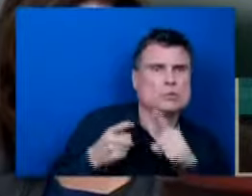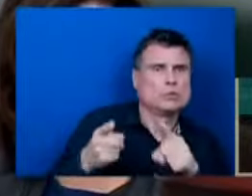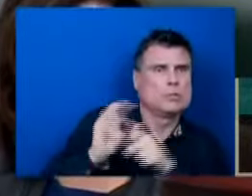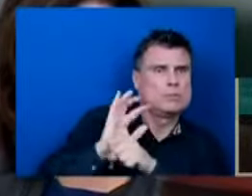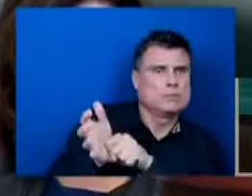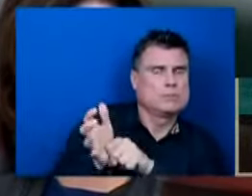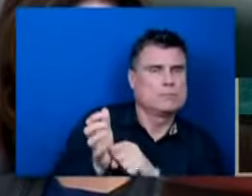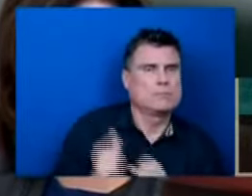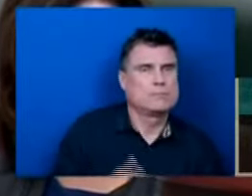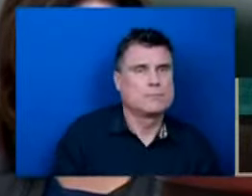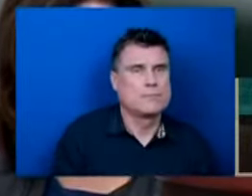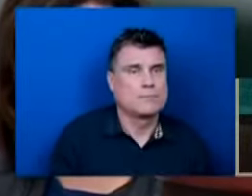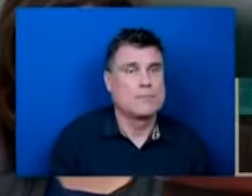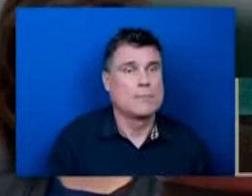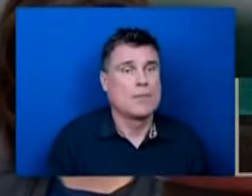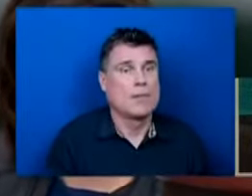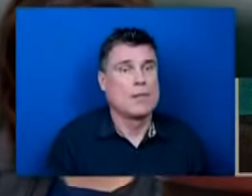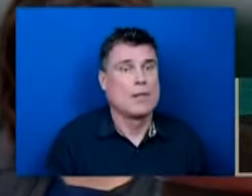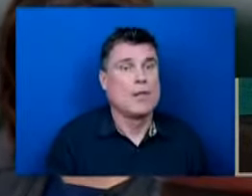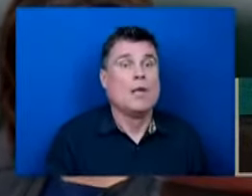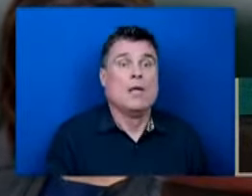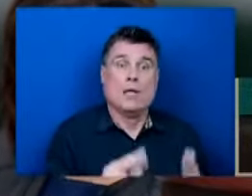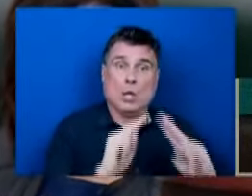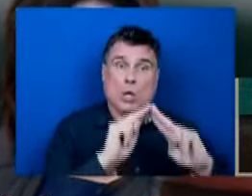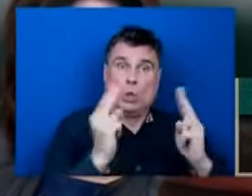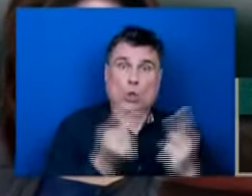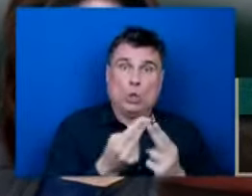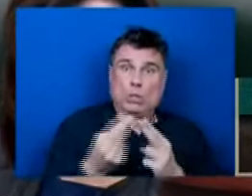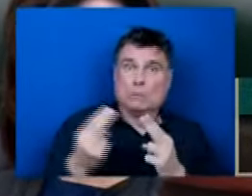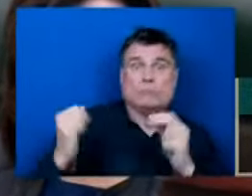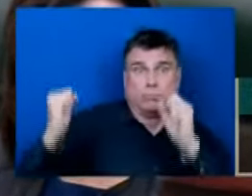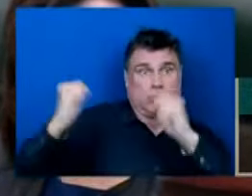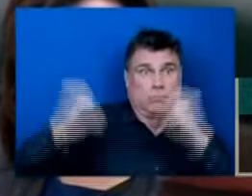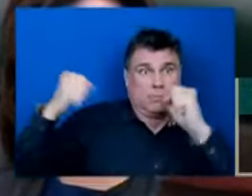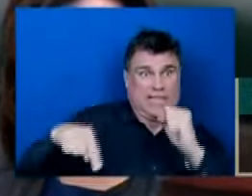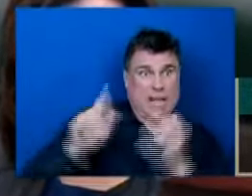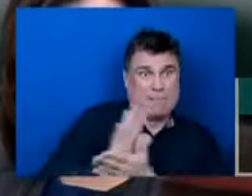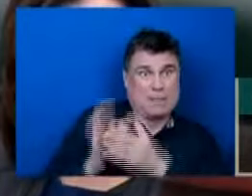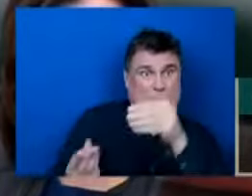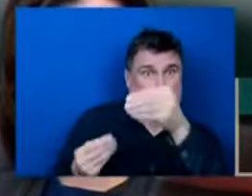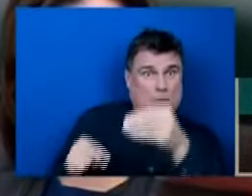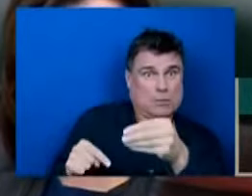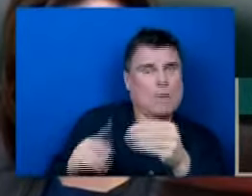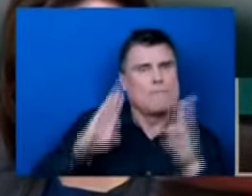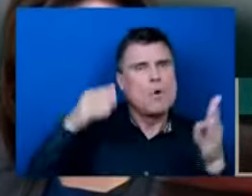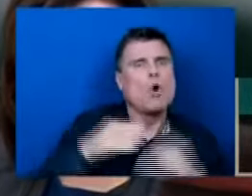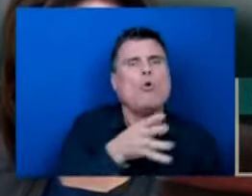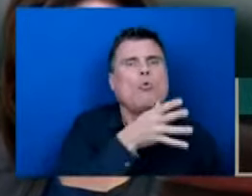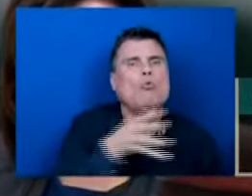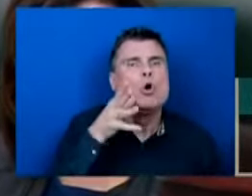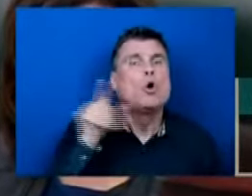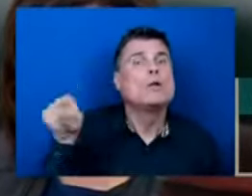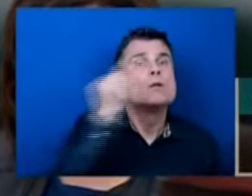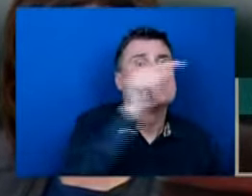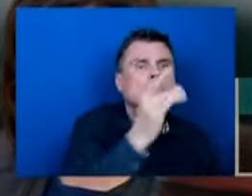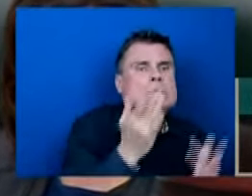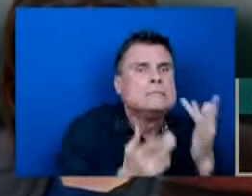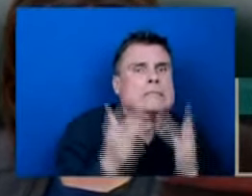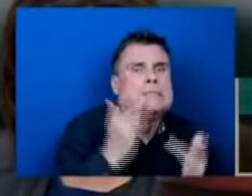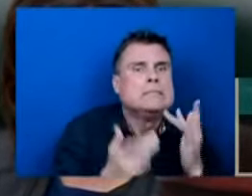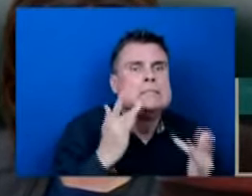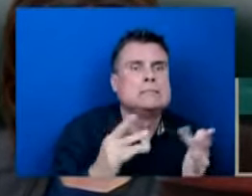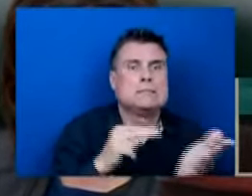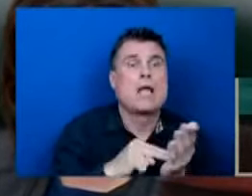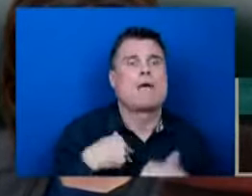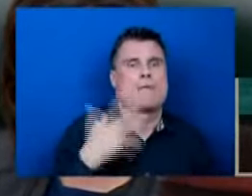addresses rural healthcare challenges. We're allocating $5 million per year for nursing recruitment and retention strategies in rural